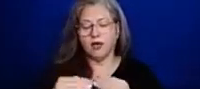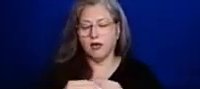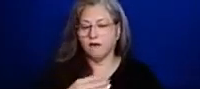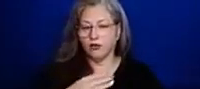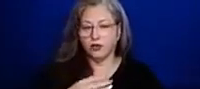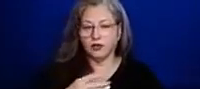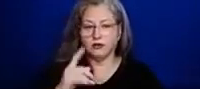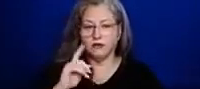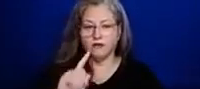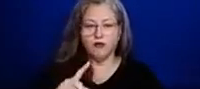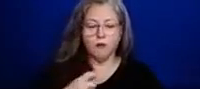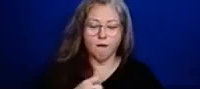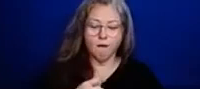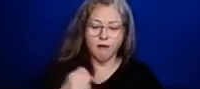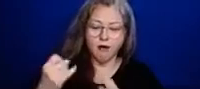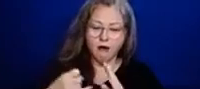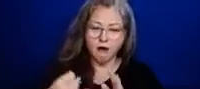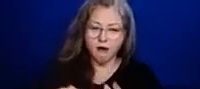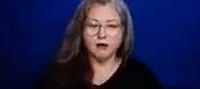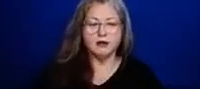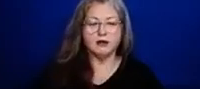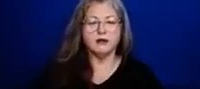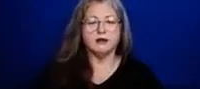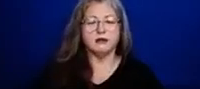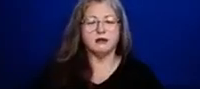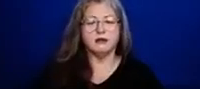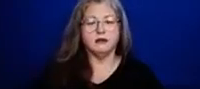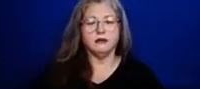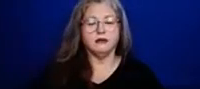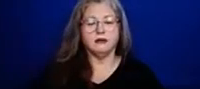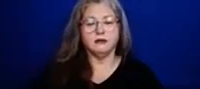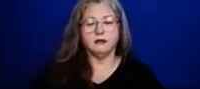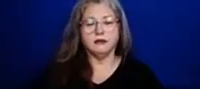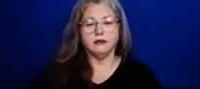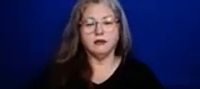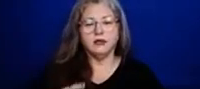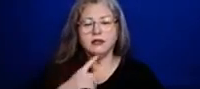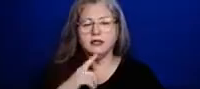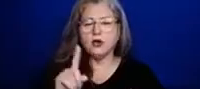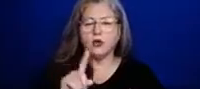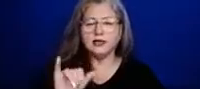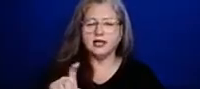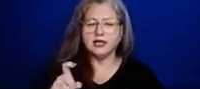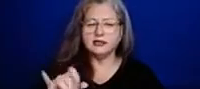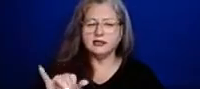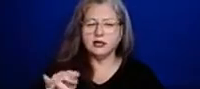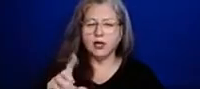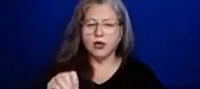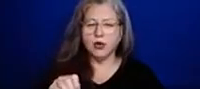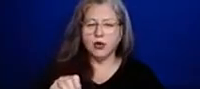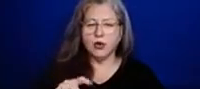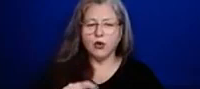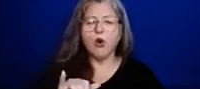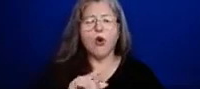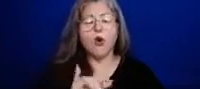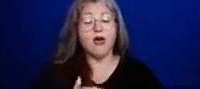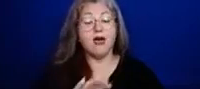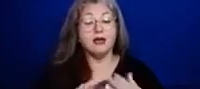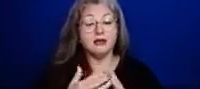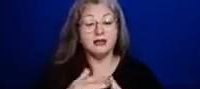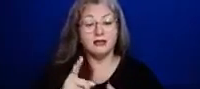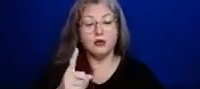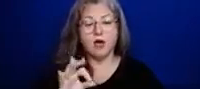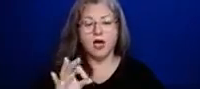wonderful influence on art making. And what is Xochimilco? Xochimilco,